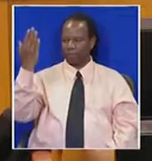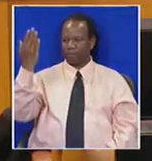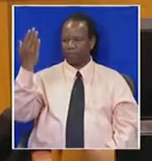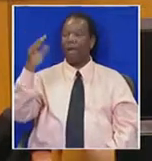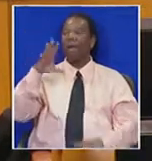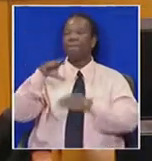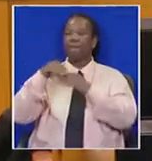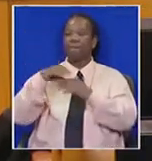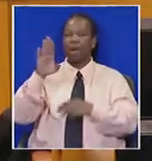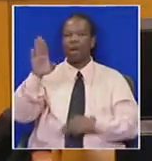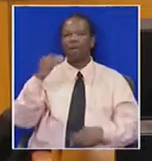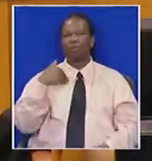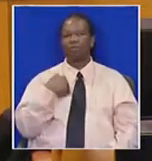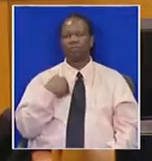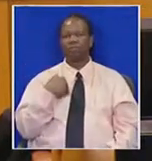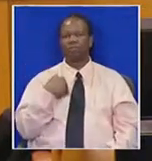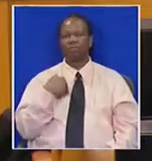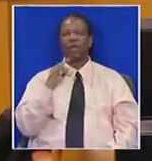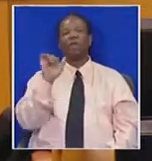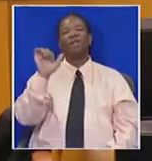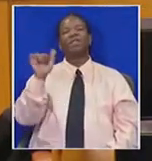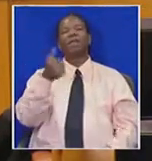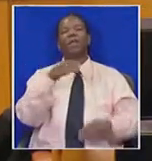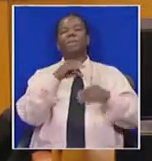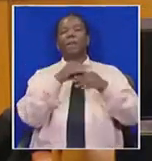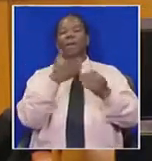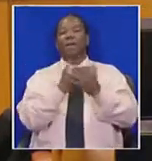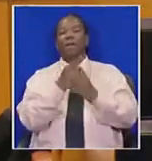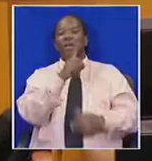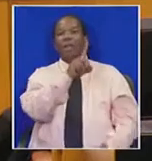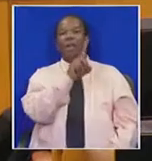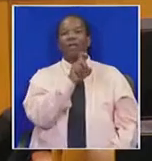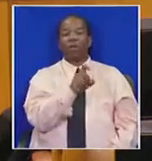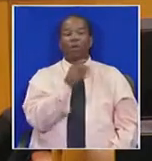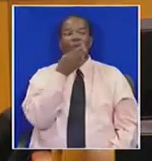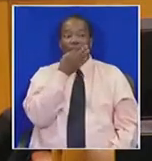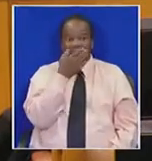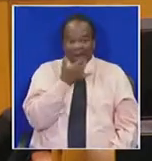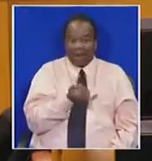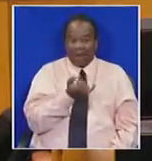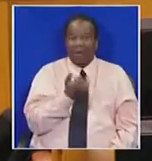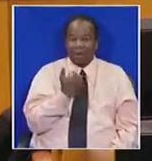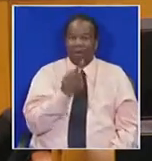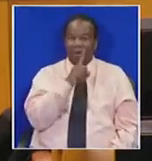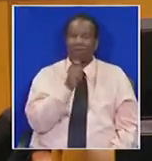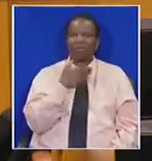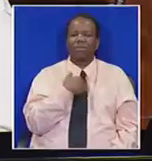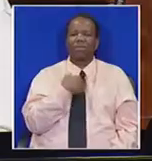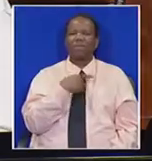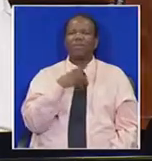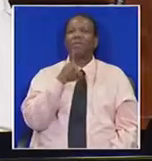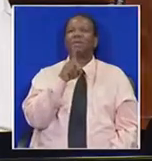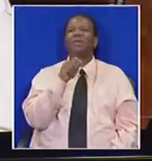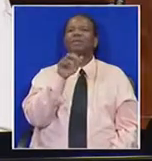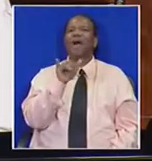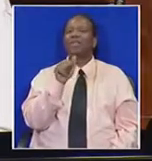Member. Yes, would the member at the podium take a question on what he's just said? Honorable Dyantyi, are you willing to entertain